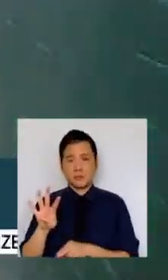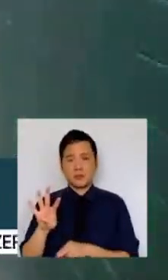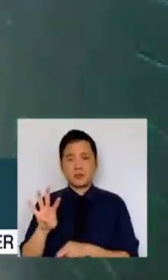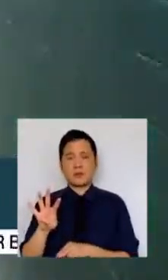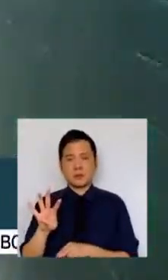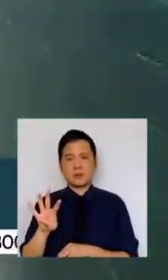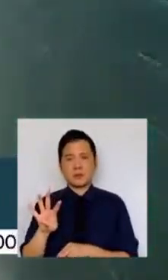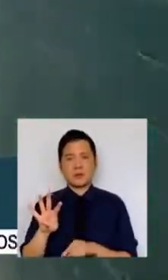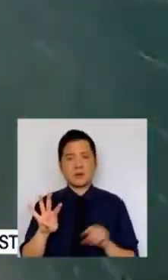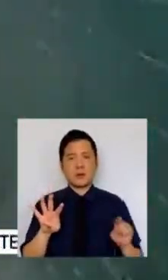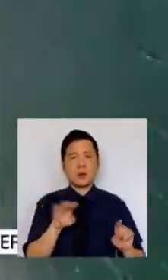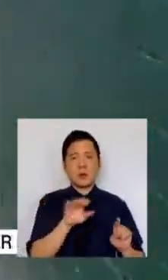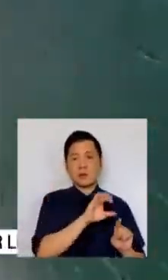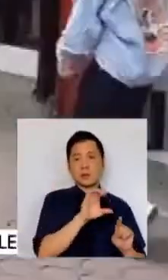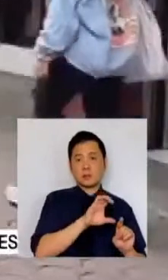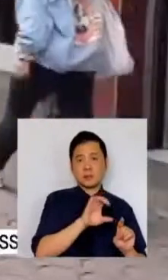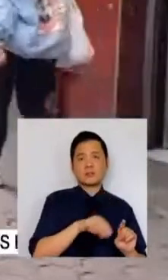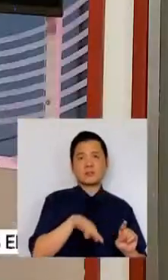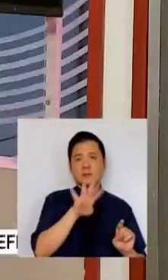on Christmas.